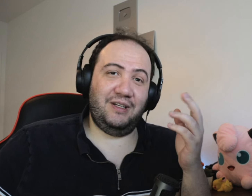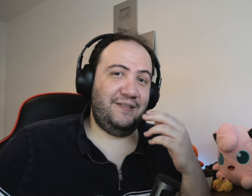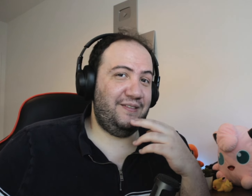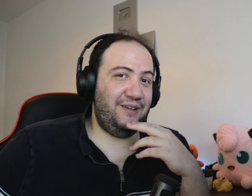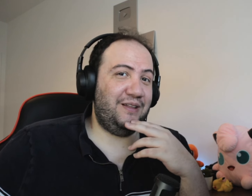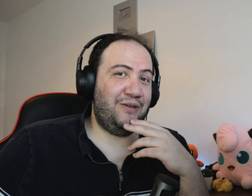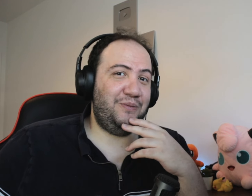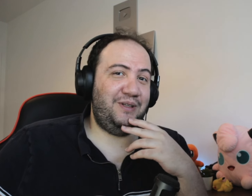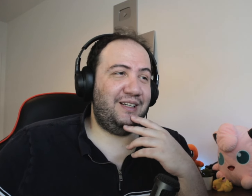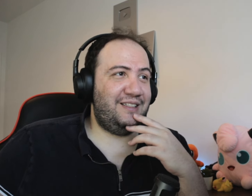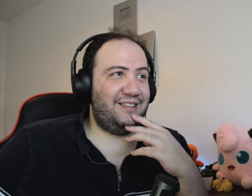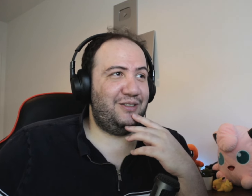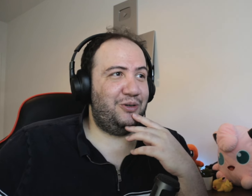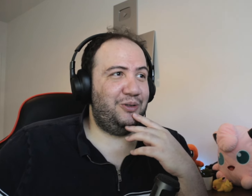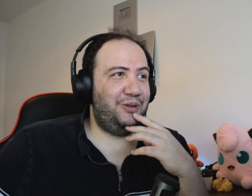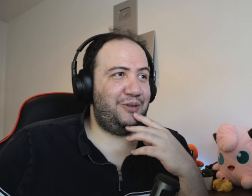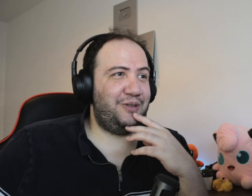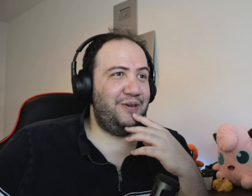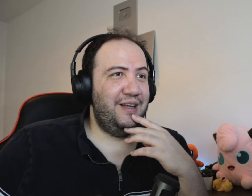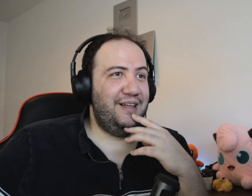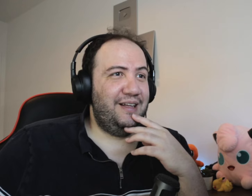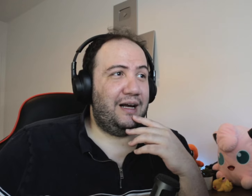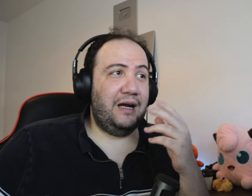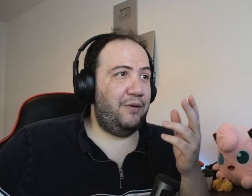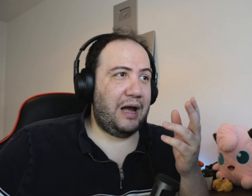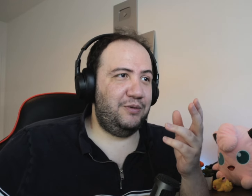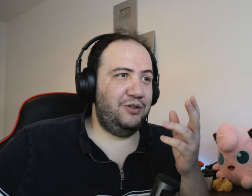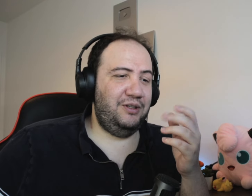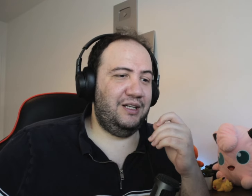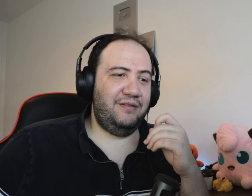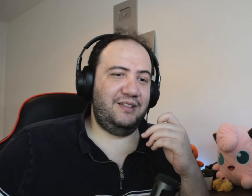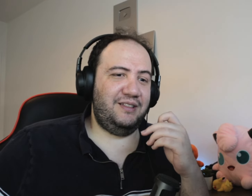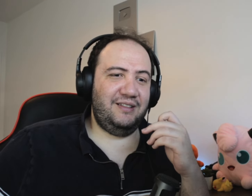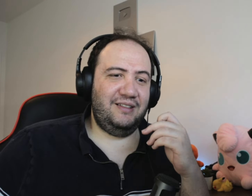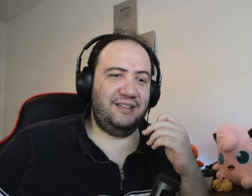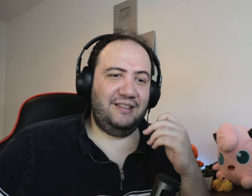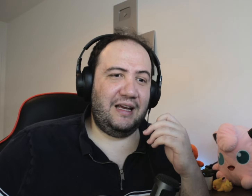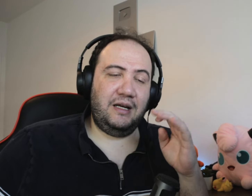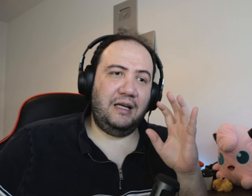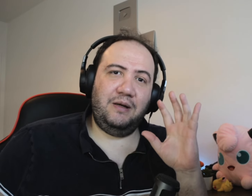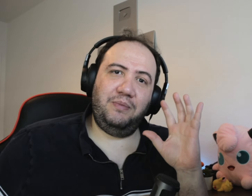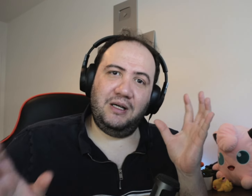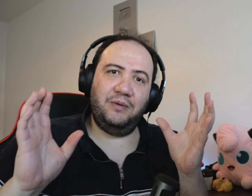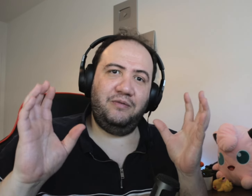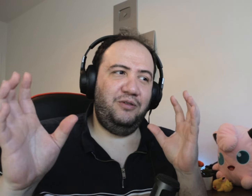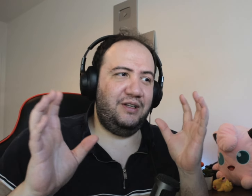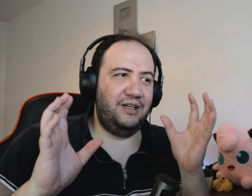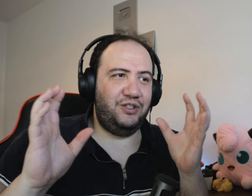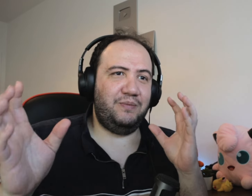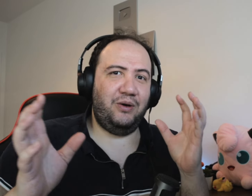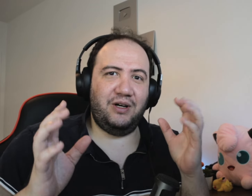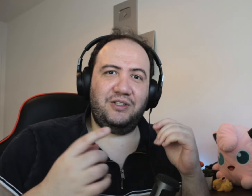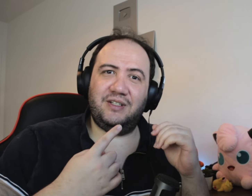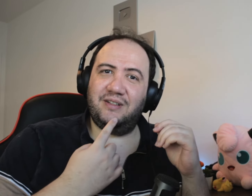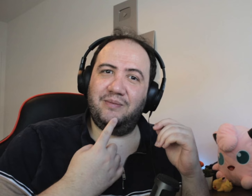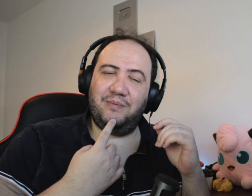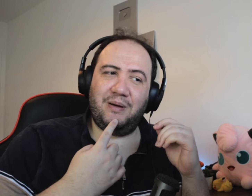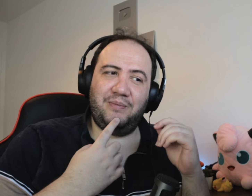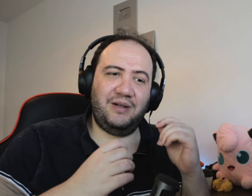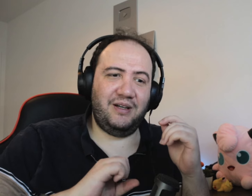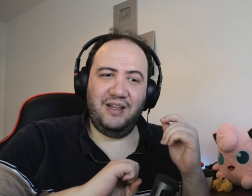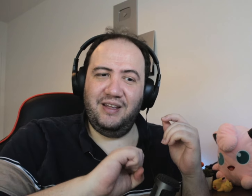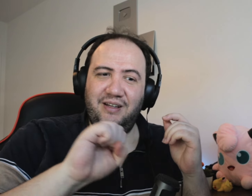Traveling You know That would be a nice goal Also I absolutely love this And I can pick up a few things Just by watching